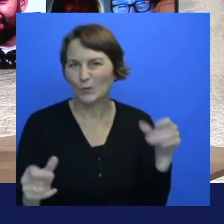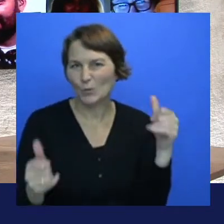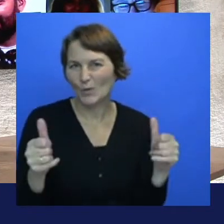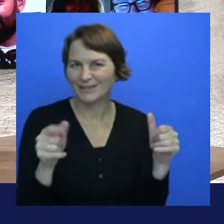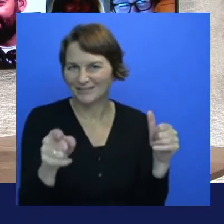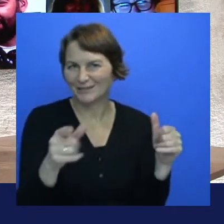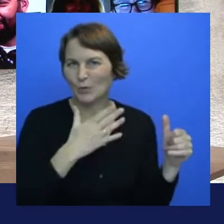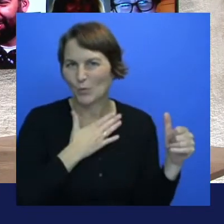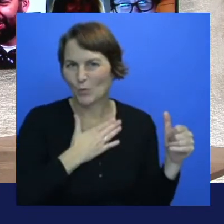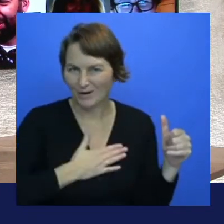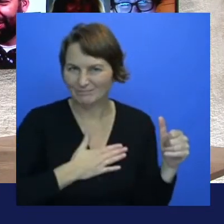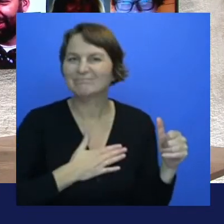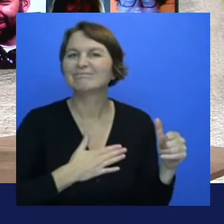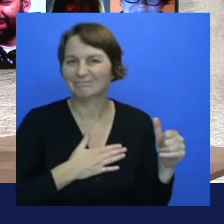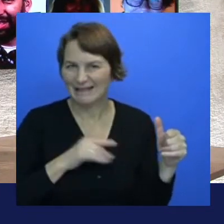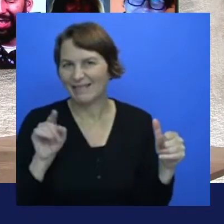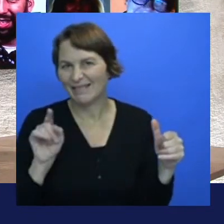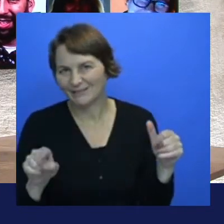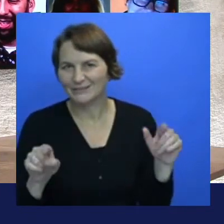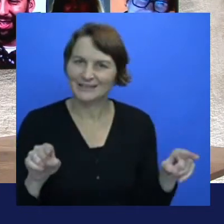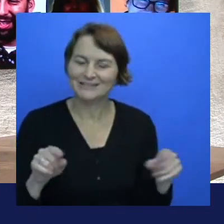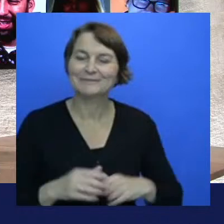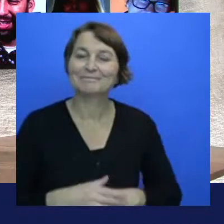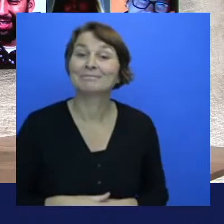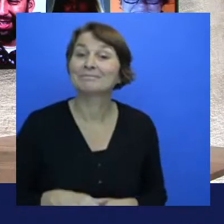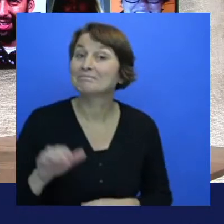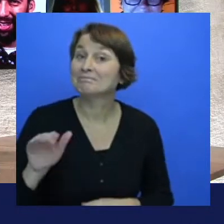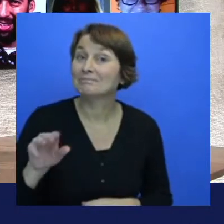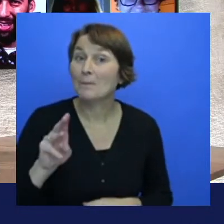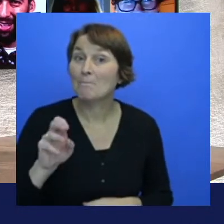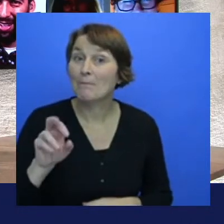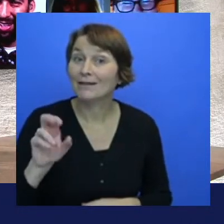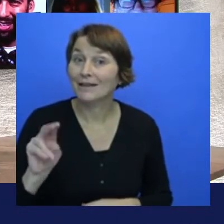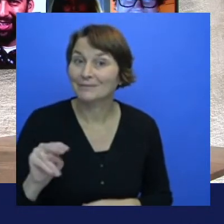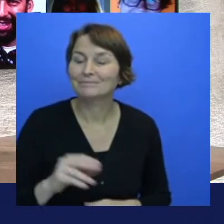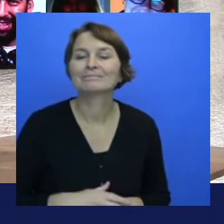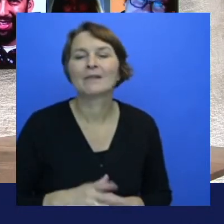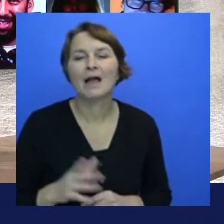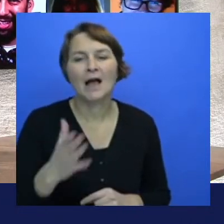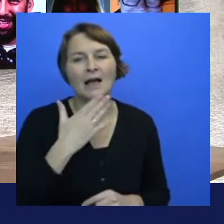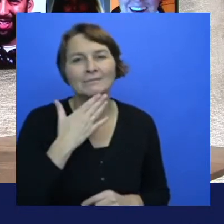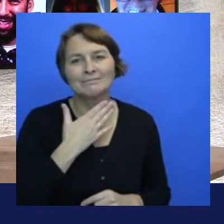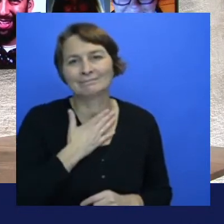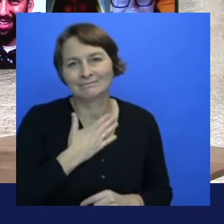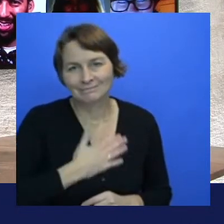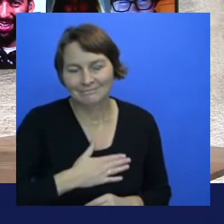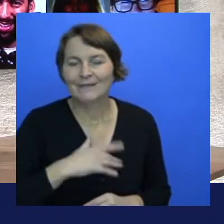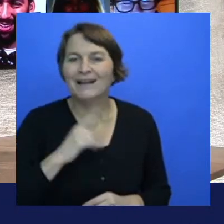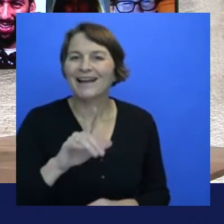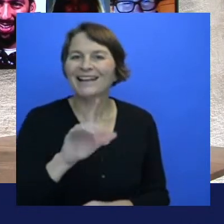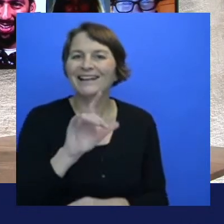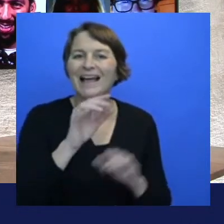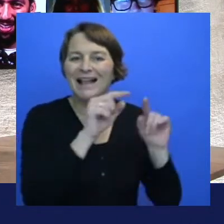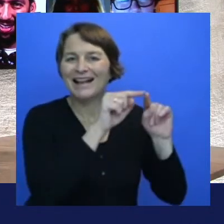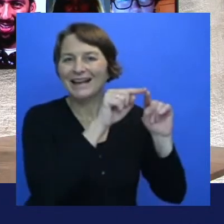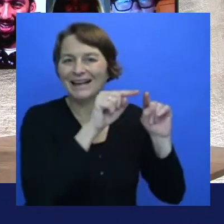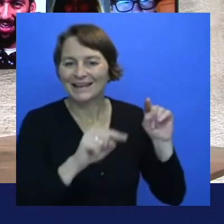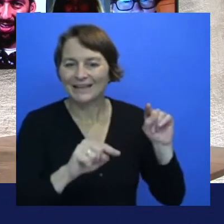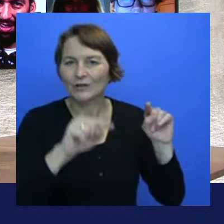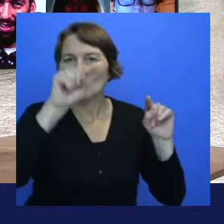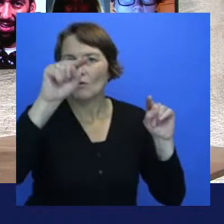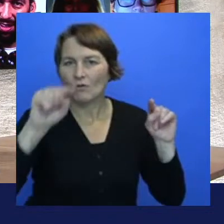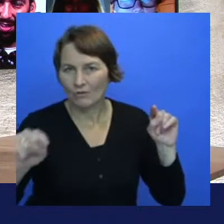Marion. Yeah, well, yeah, I start with the linear regression. Sorry for that, and calculus. And